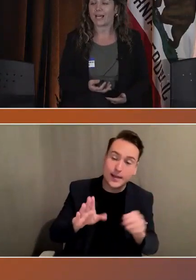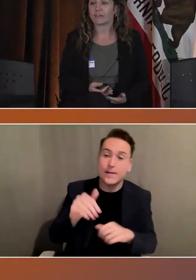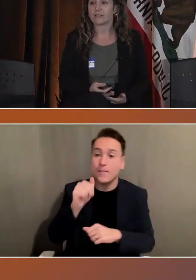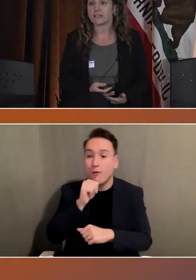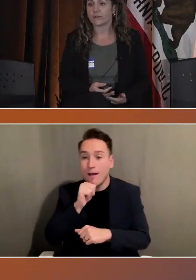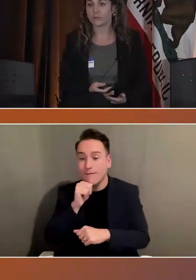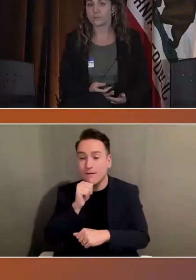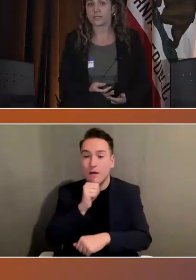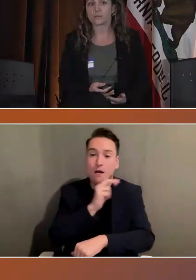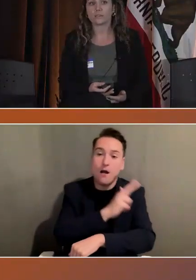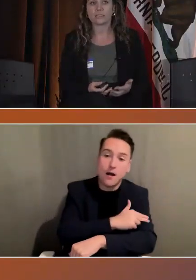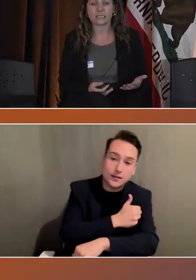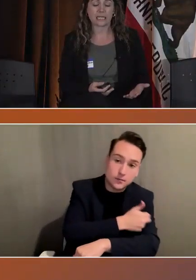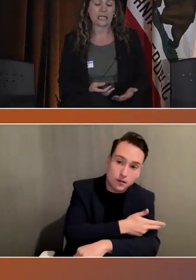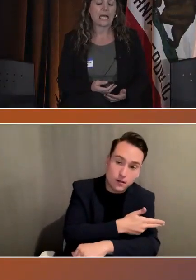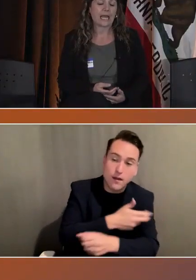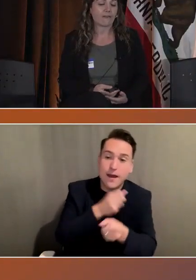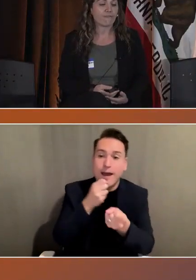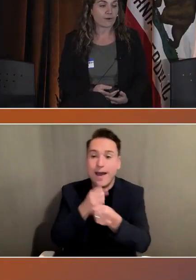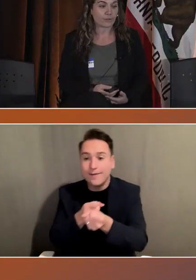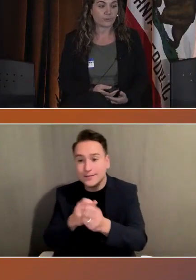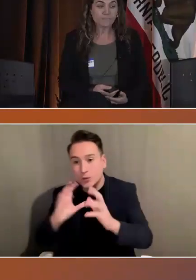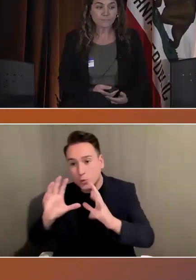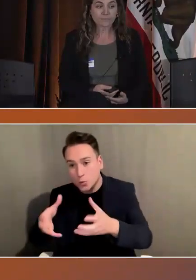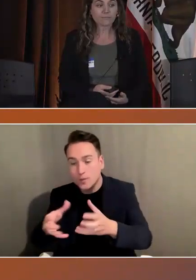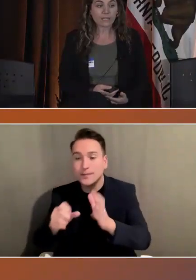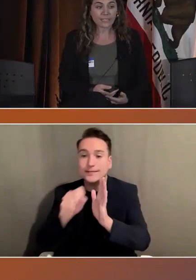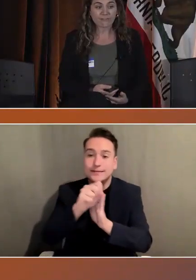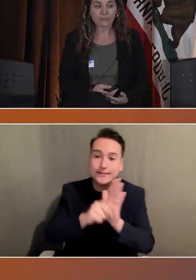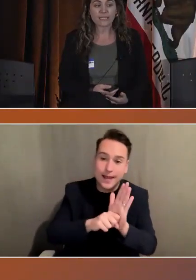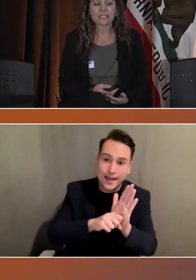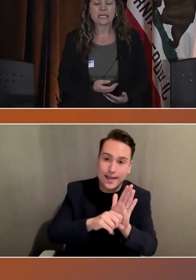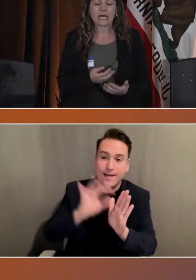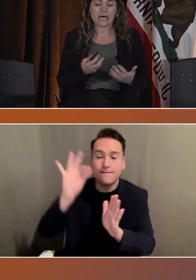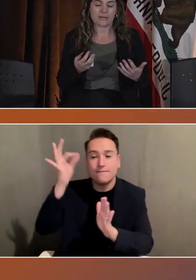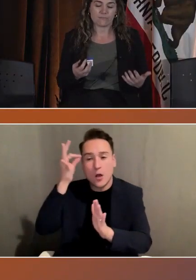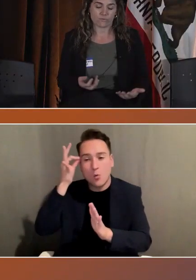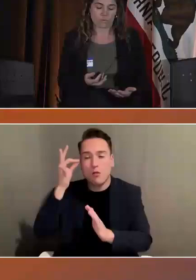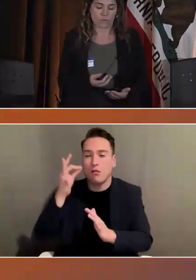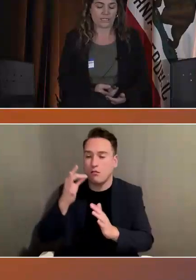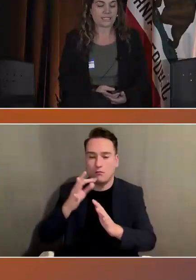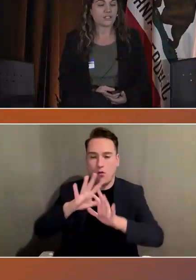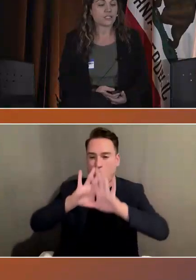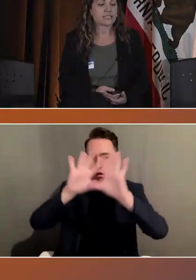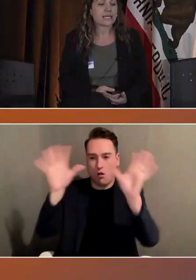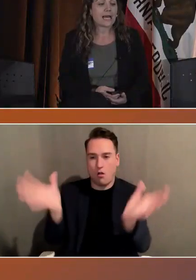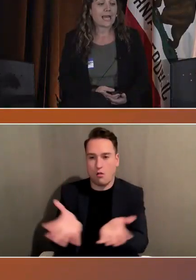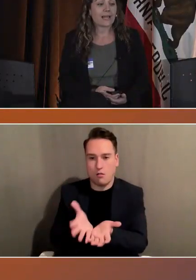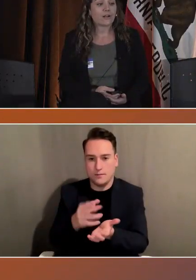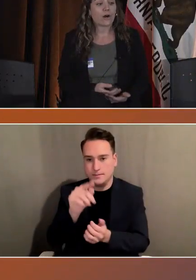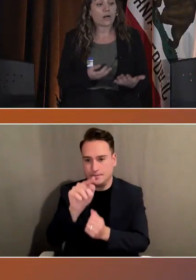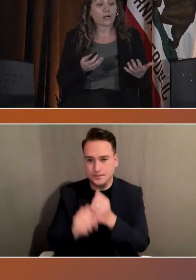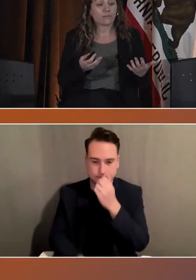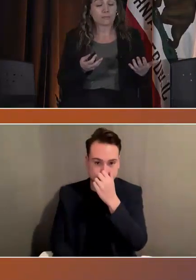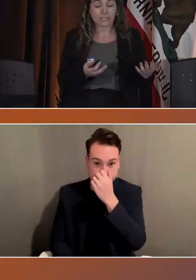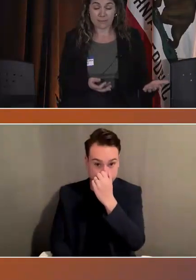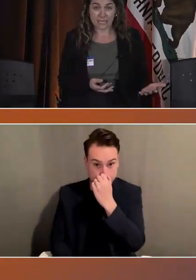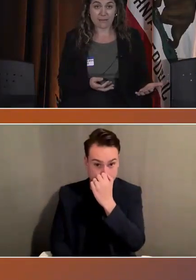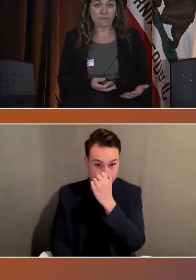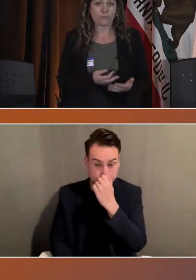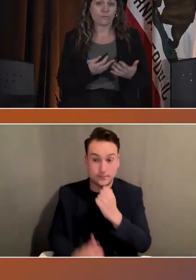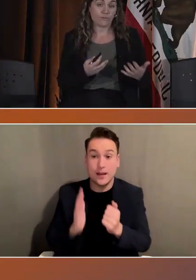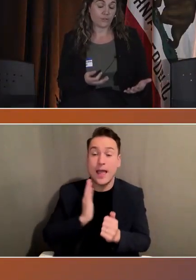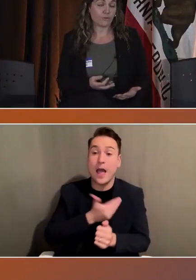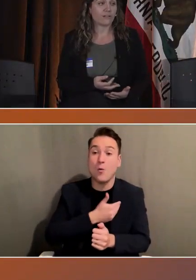and advocacy groups, as well as state and federal government organizations. And our